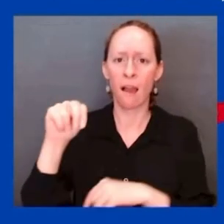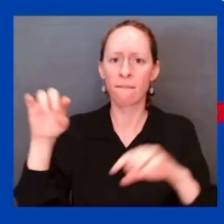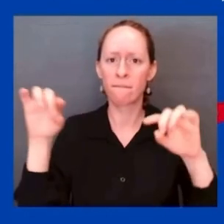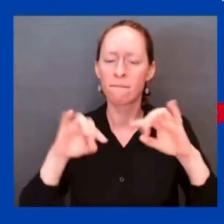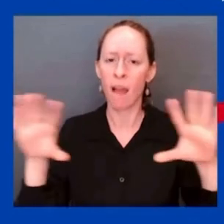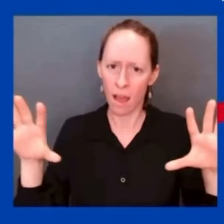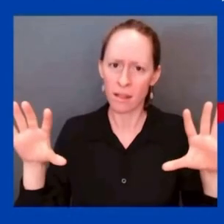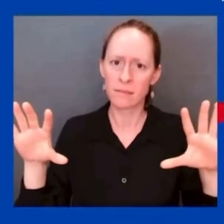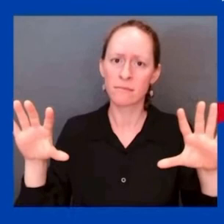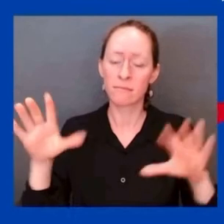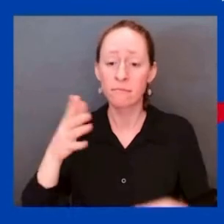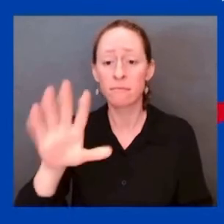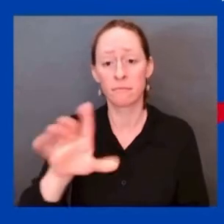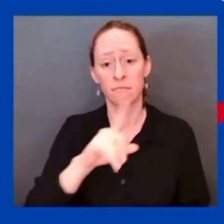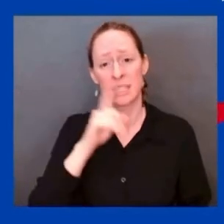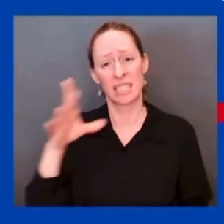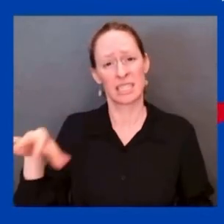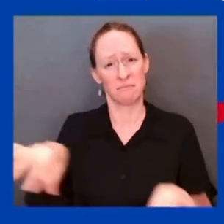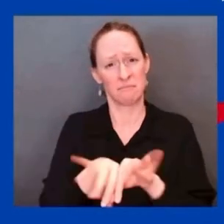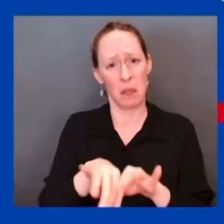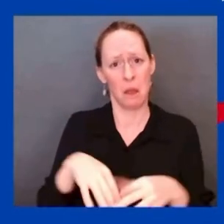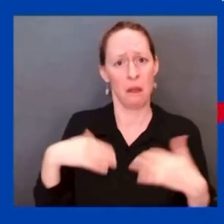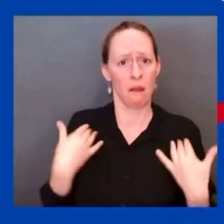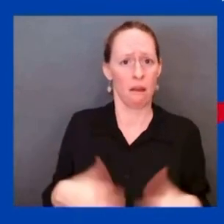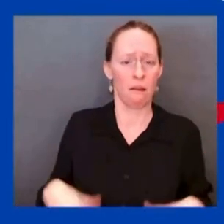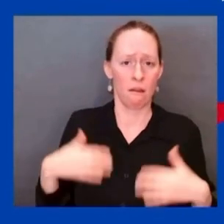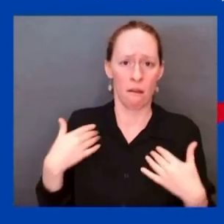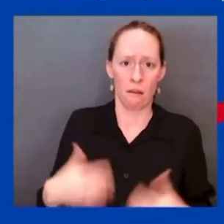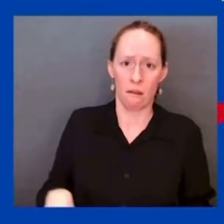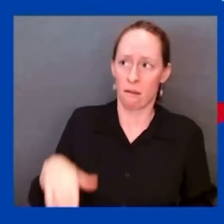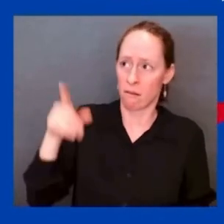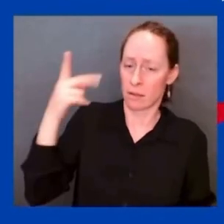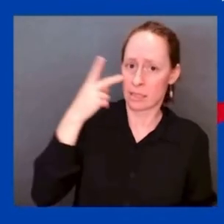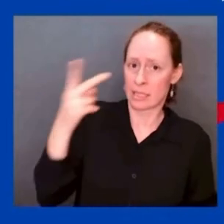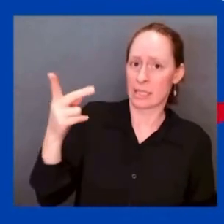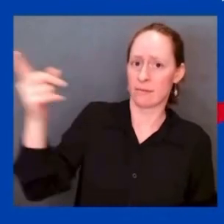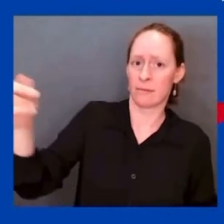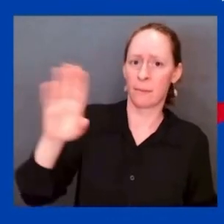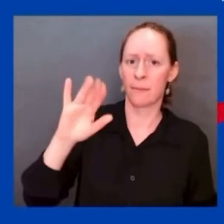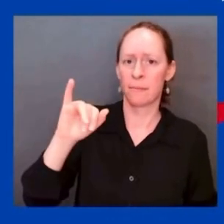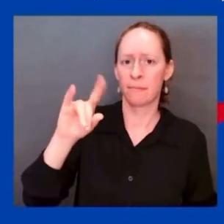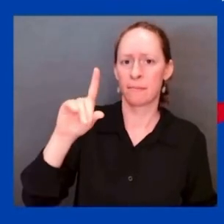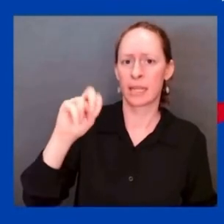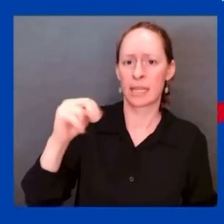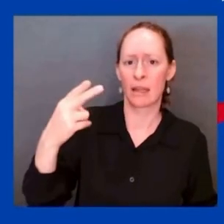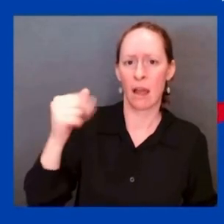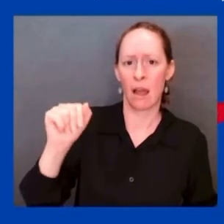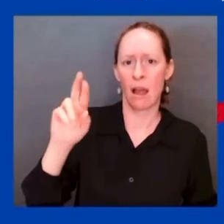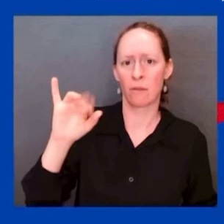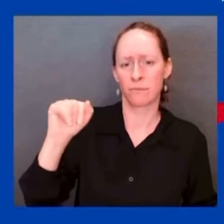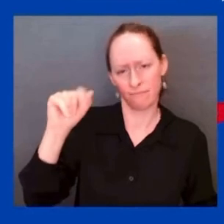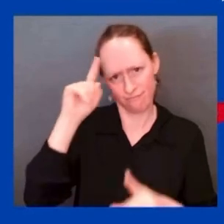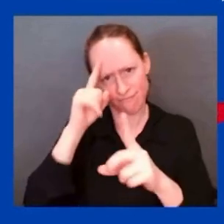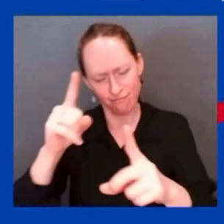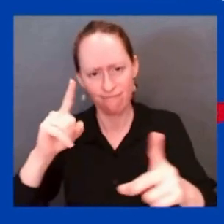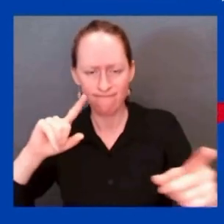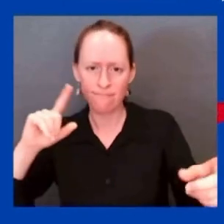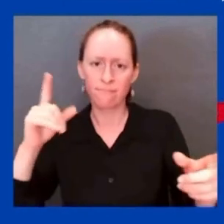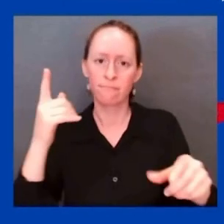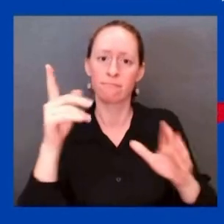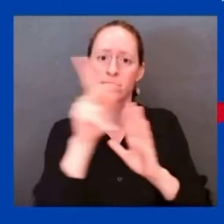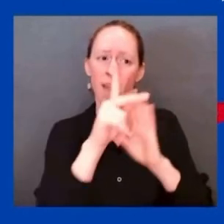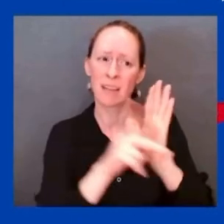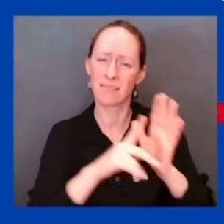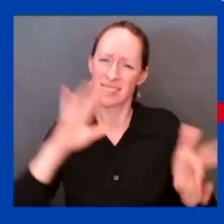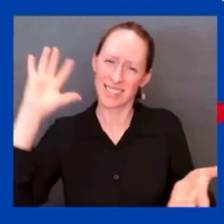culture and policies to stop this cycle of violence. Just 1 year after Uvalde, Vice